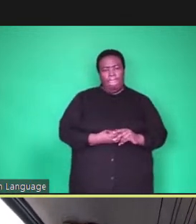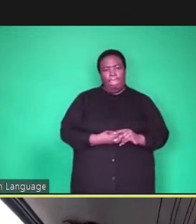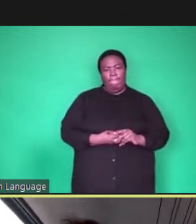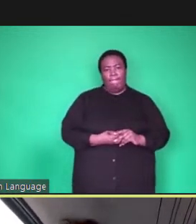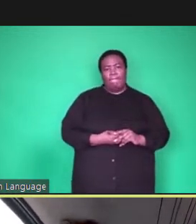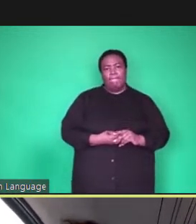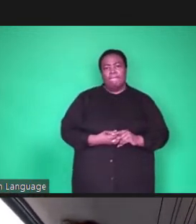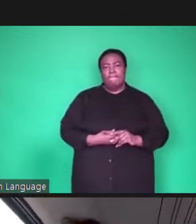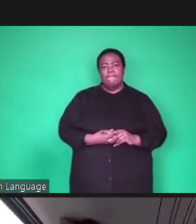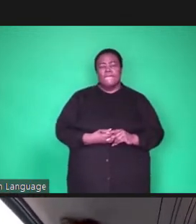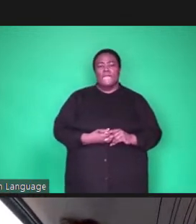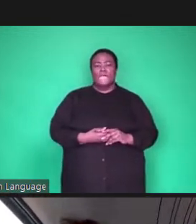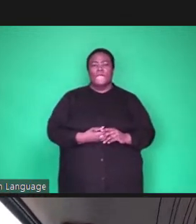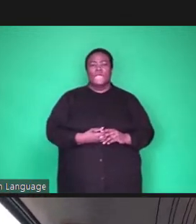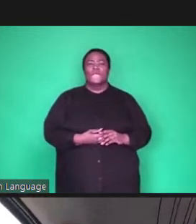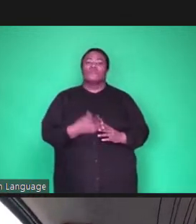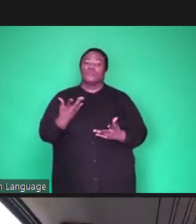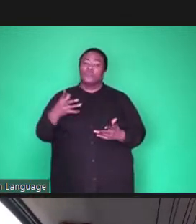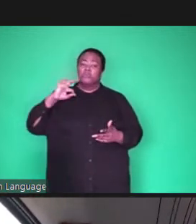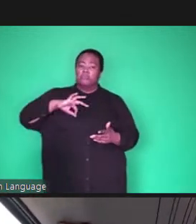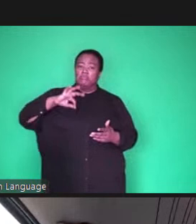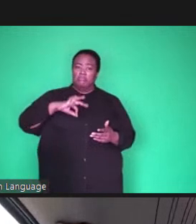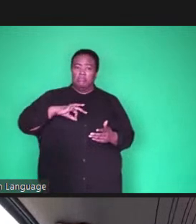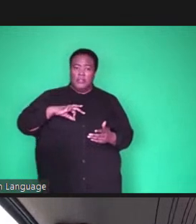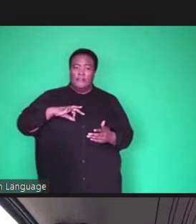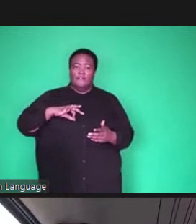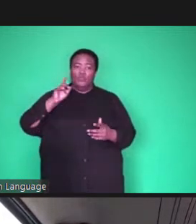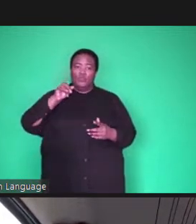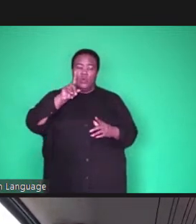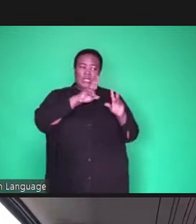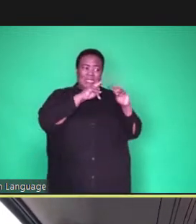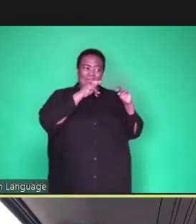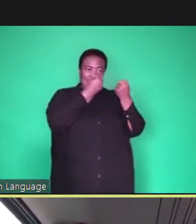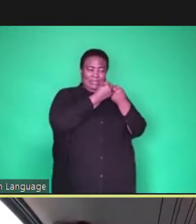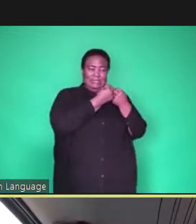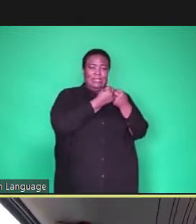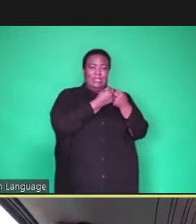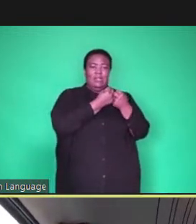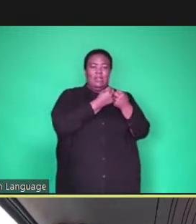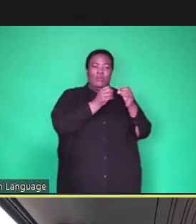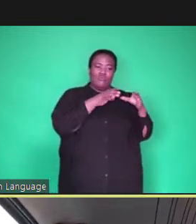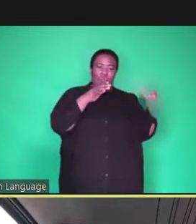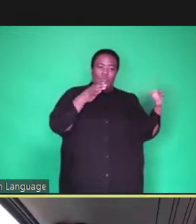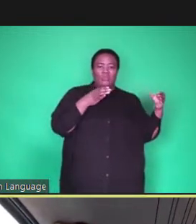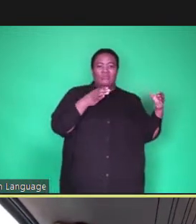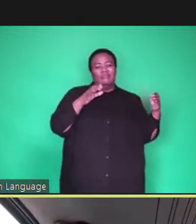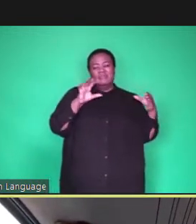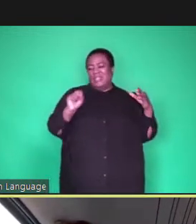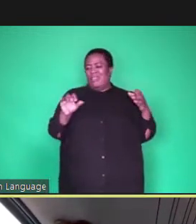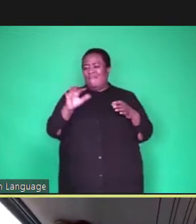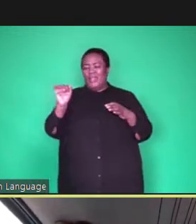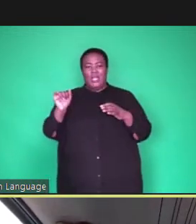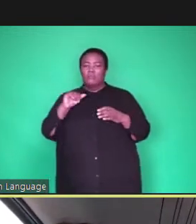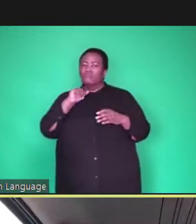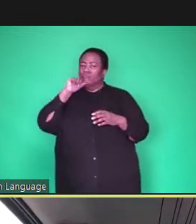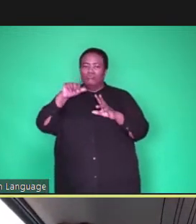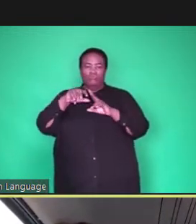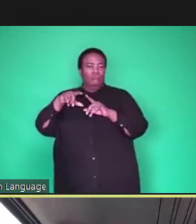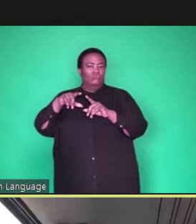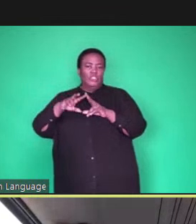to the benefit of natural growth. For South Africa, it's not so different in urbanization